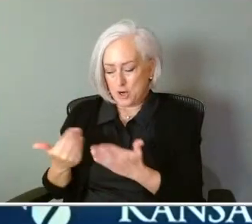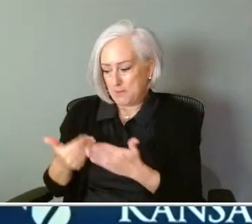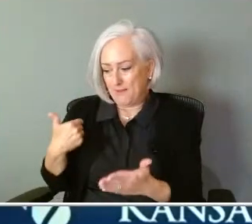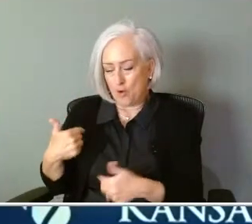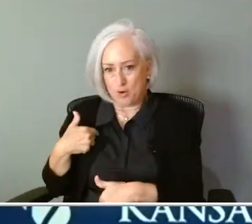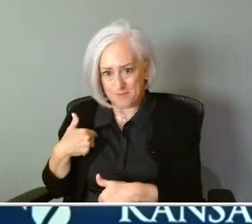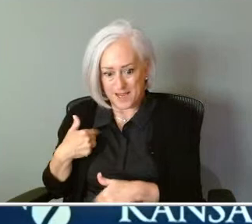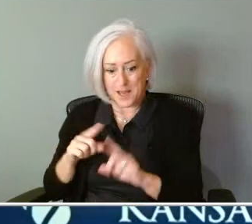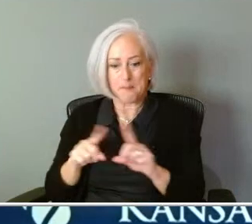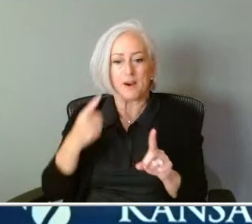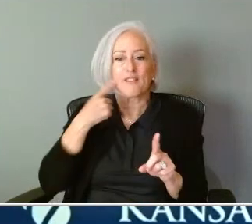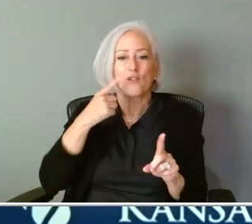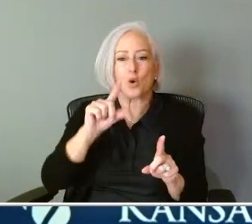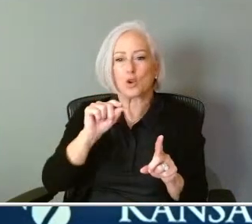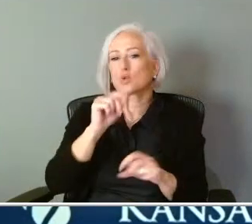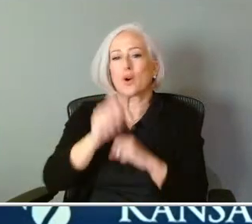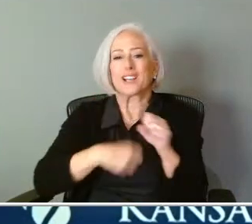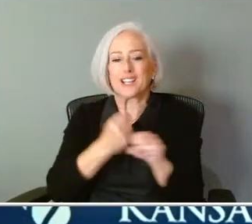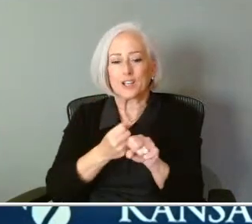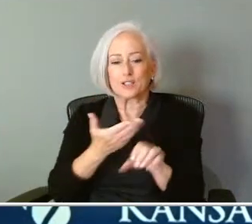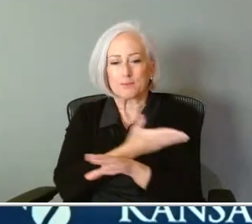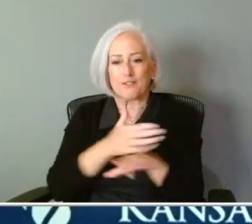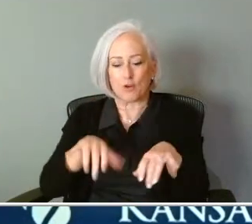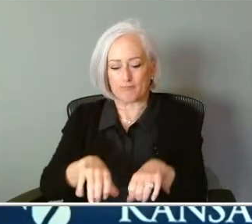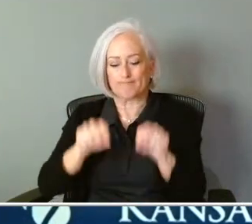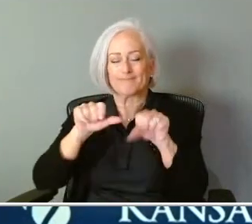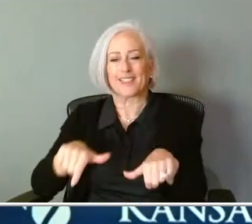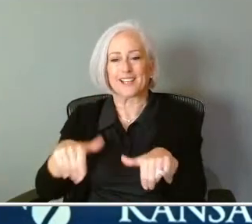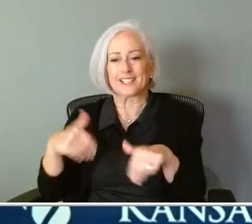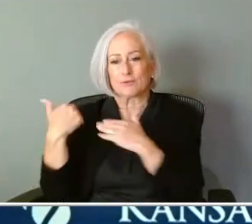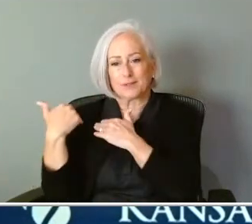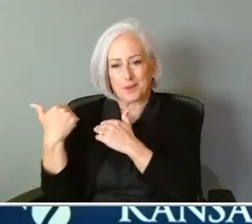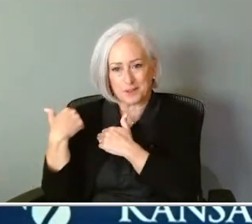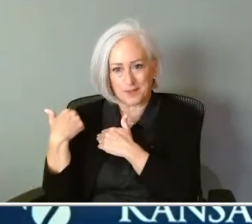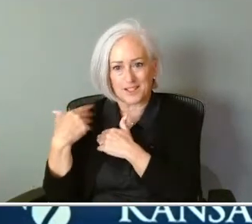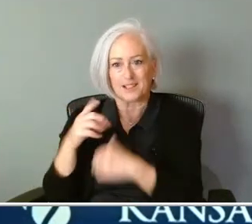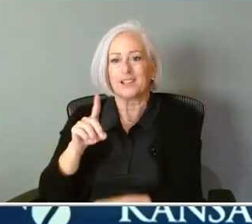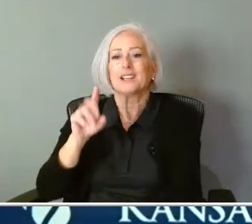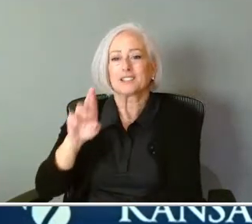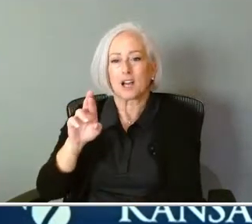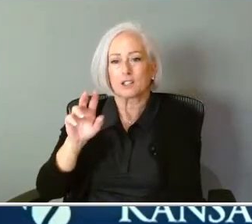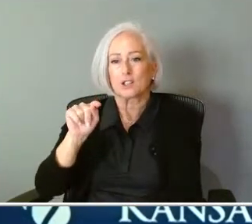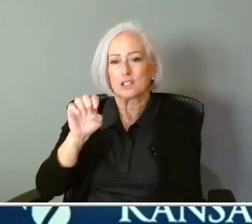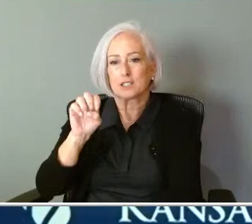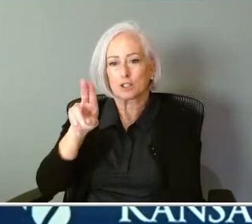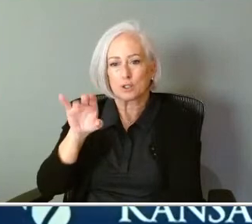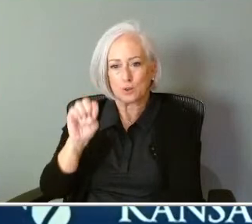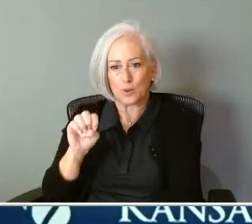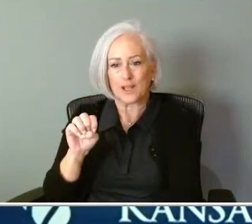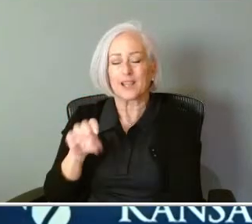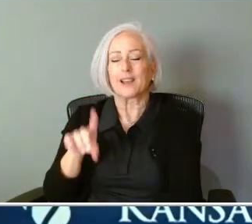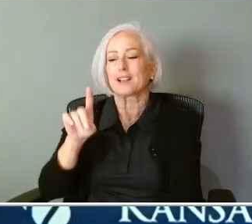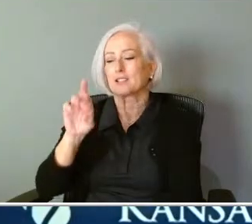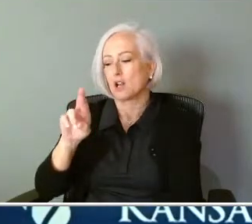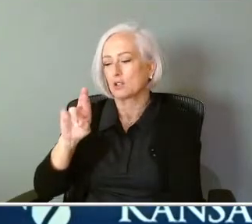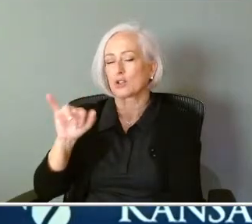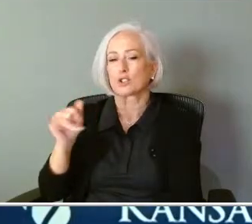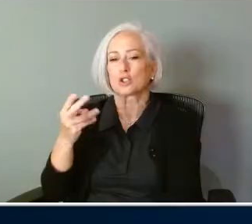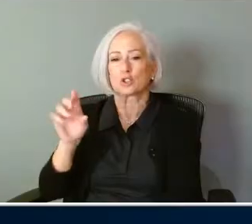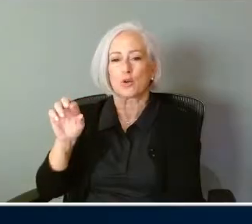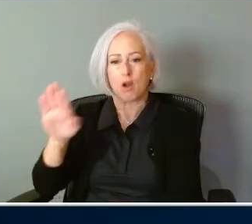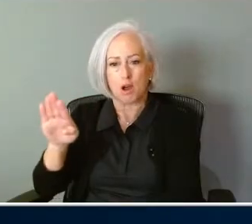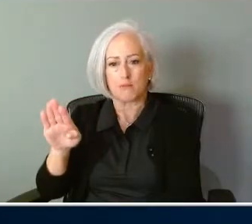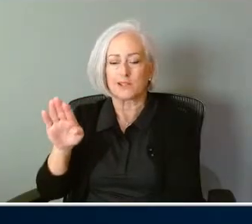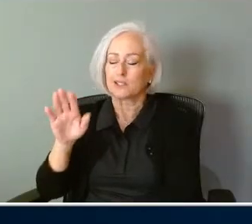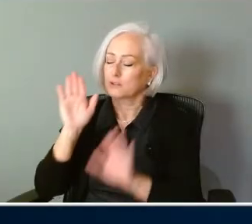I was here prior to taking this position, Dr. Sue and Dr. Gerard were both great mentors to me, and he's continued in that role. And